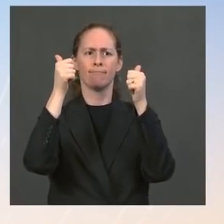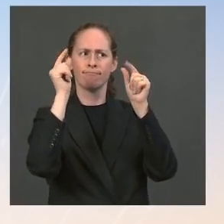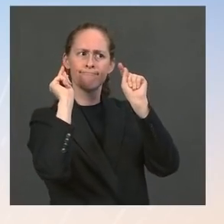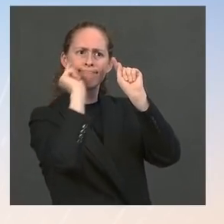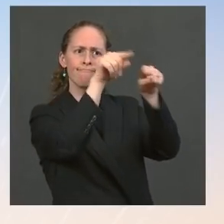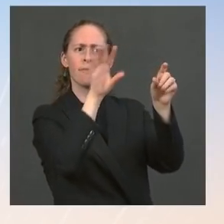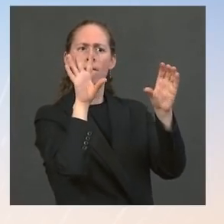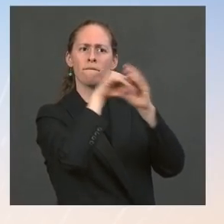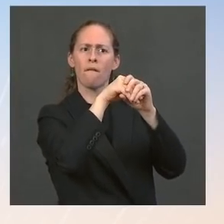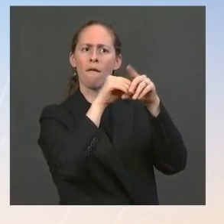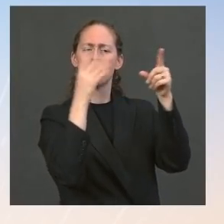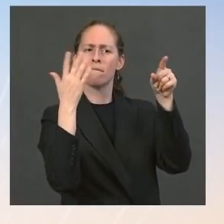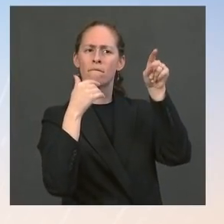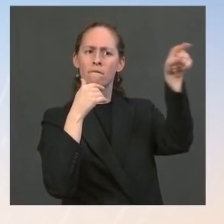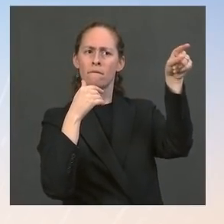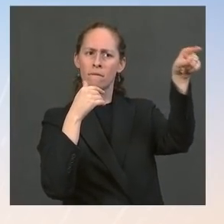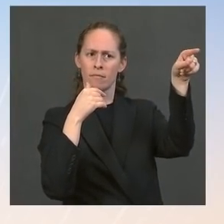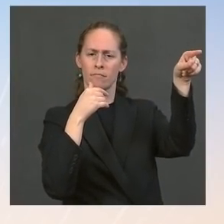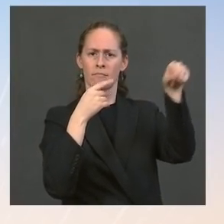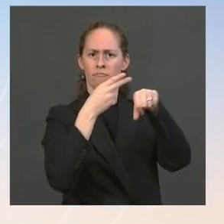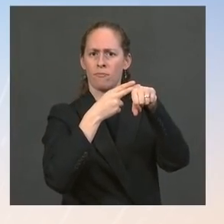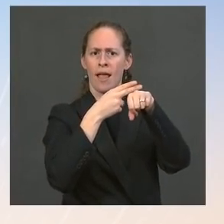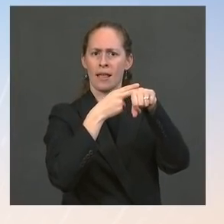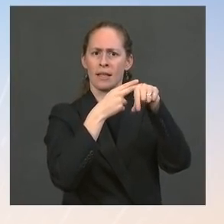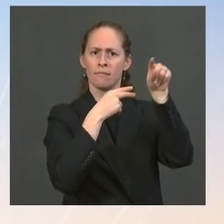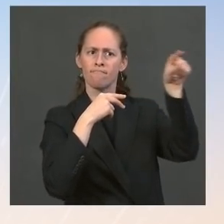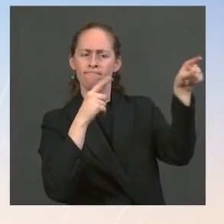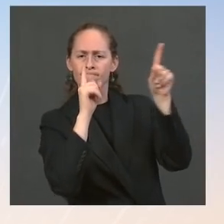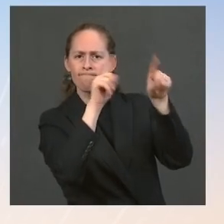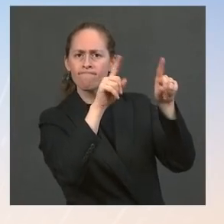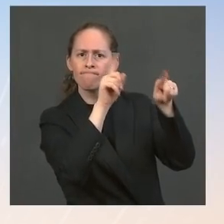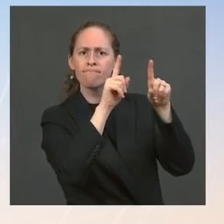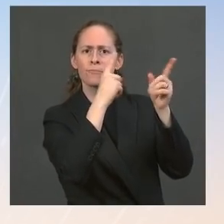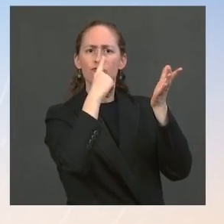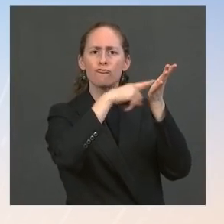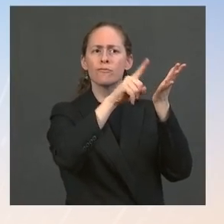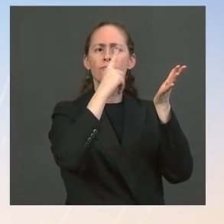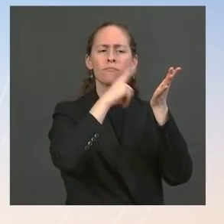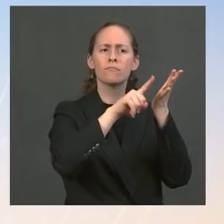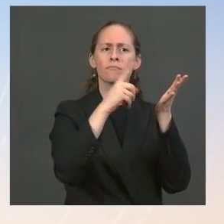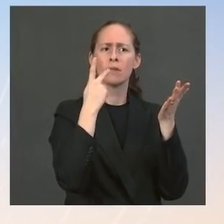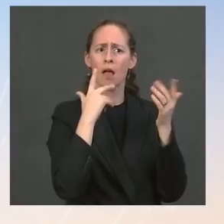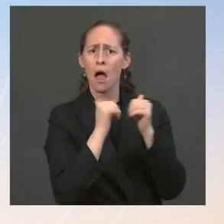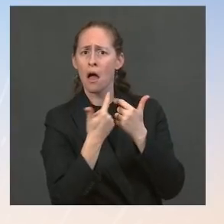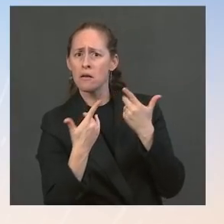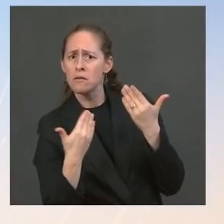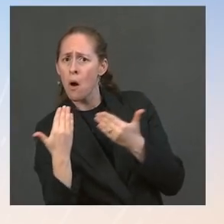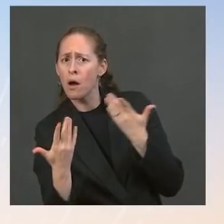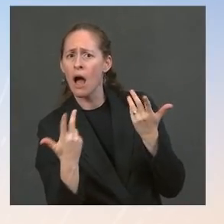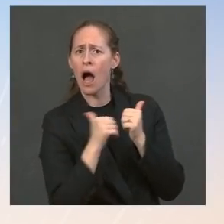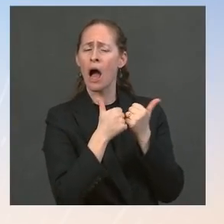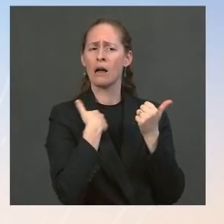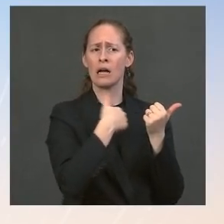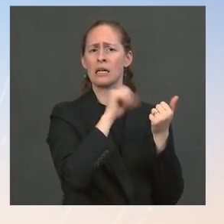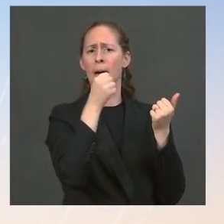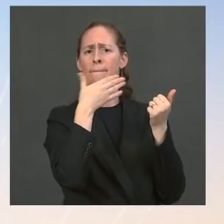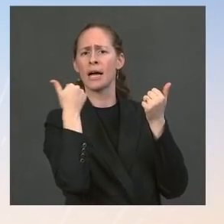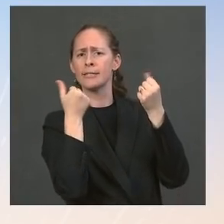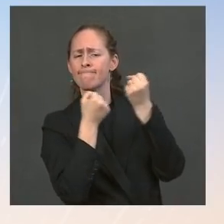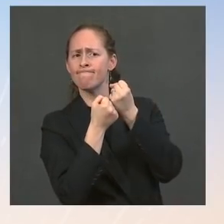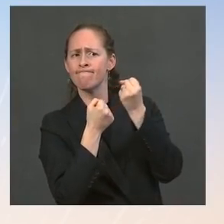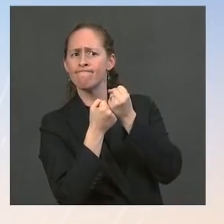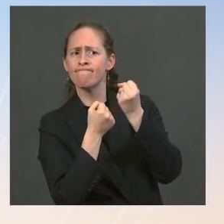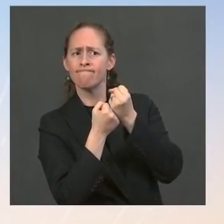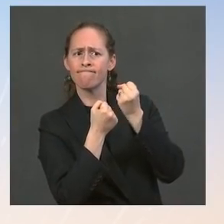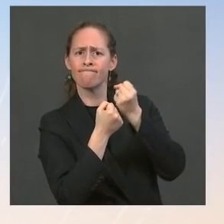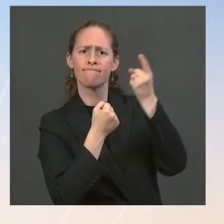have discussions with actors across the political spectrum to see what we can do to help support dialogue and development for the Haitian